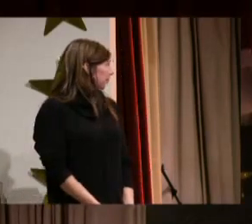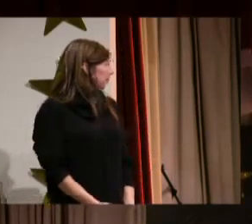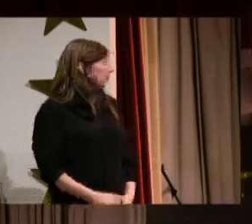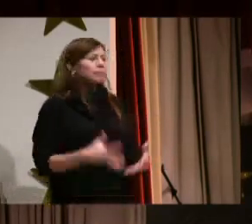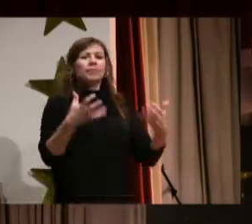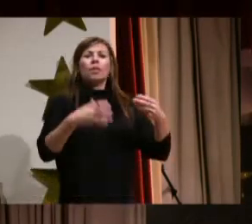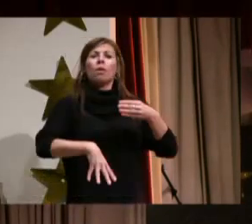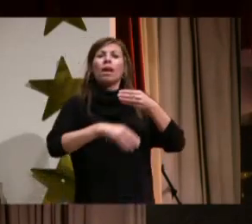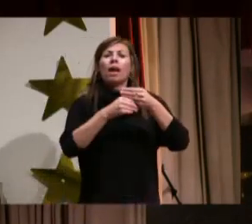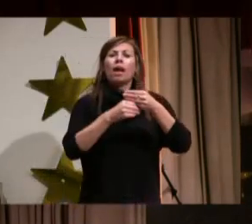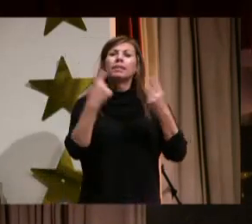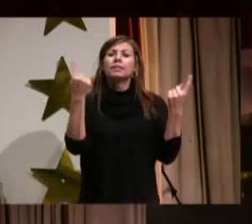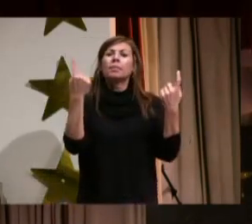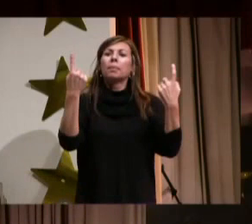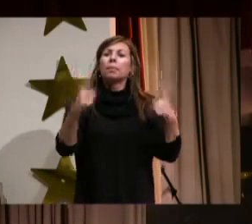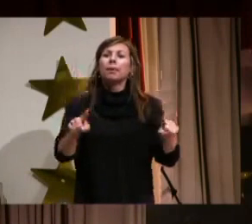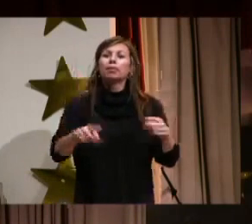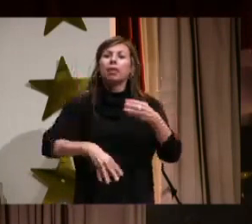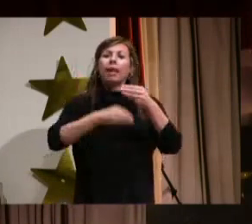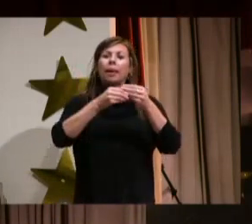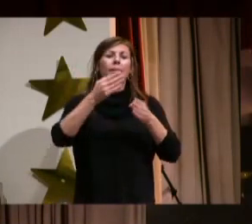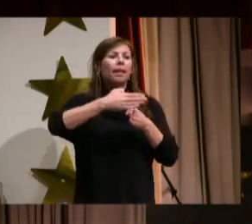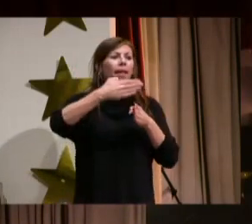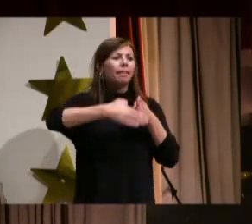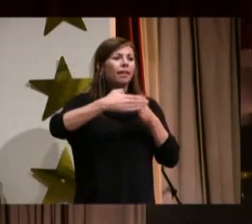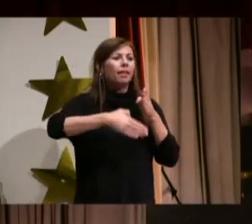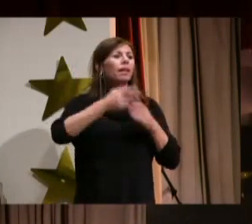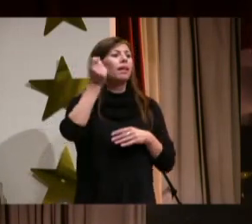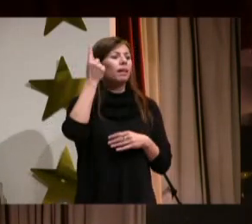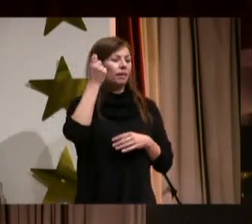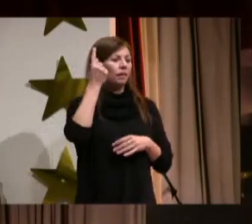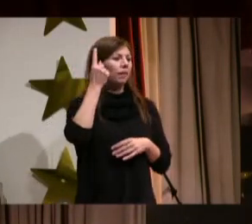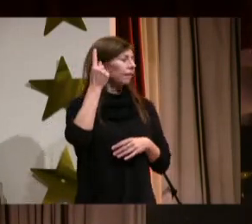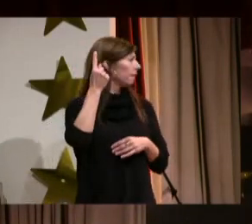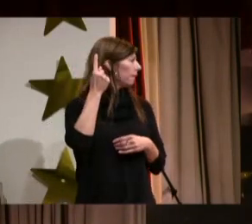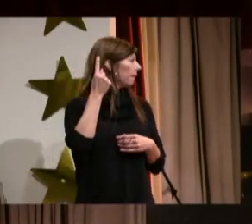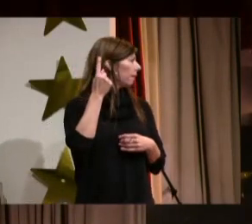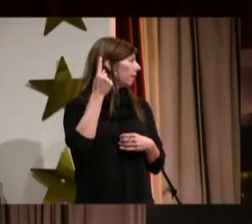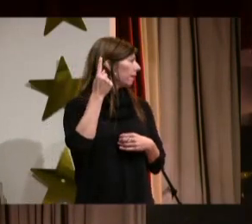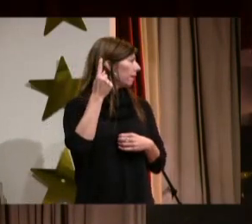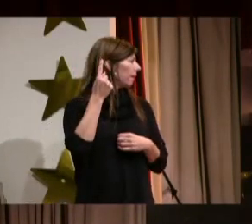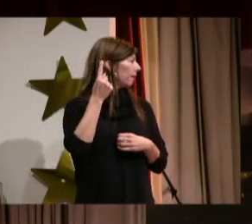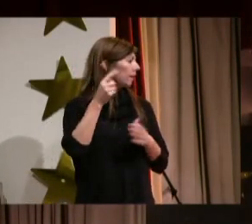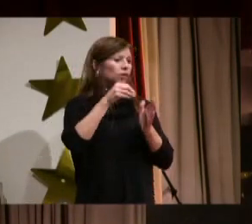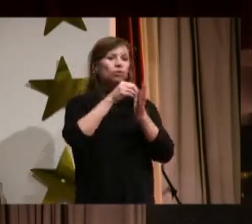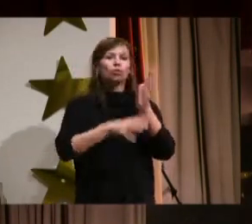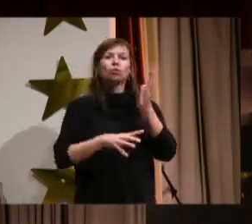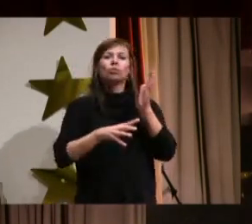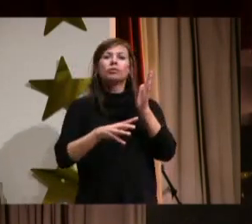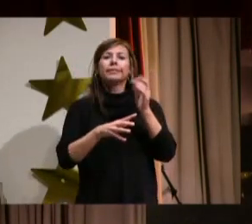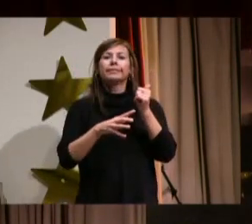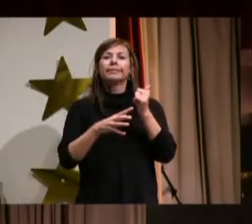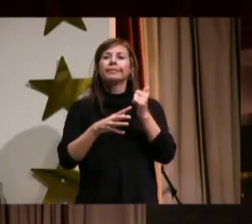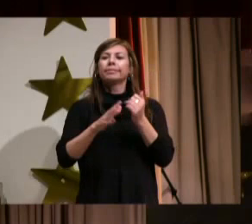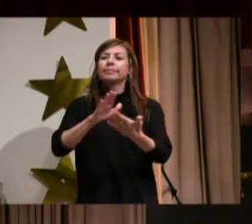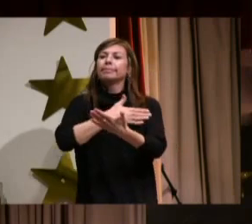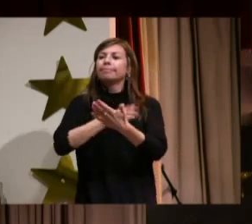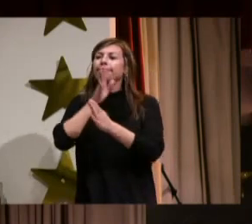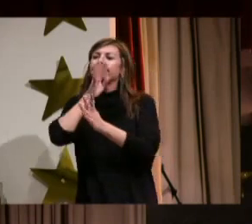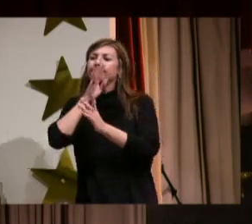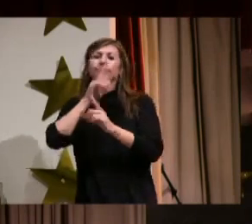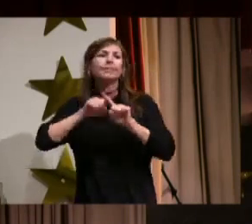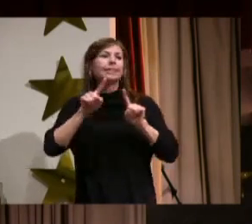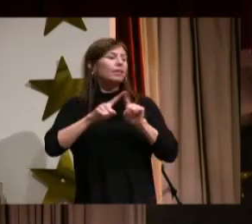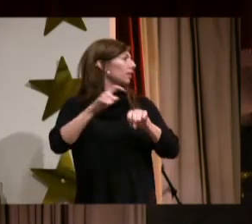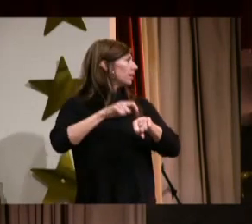I just want to add that something special is happening at the end. It is a round, so the students are going to be singing at different times with this.